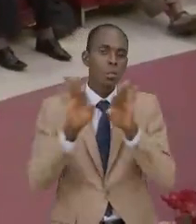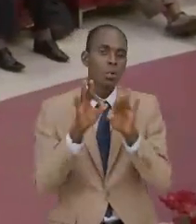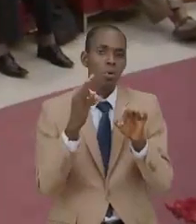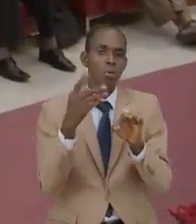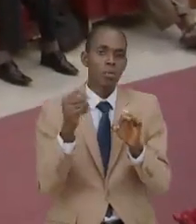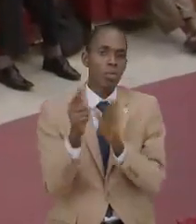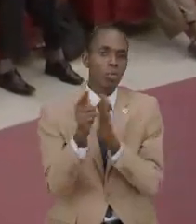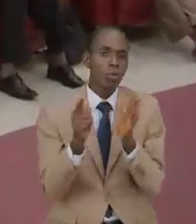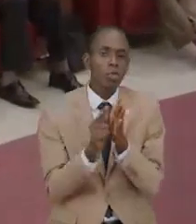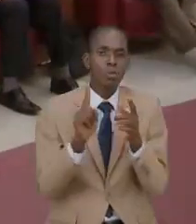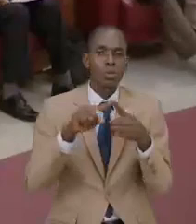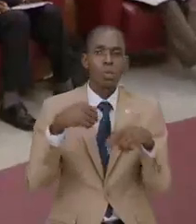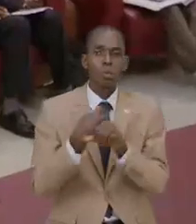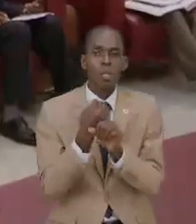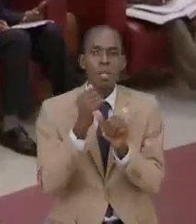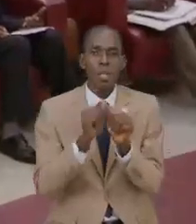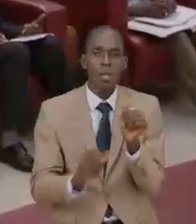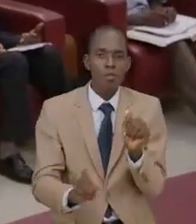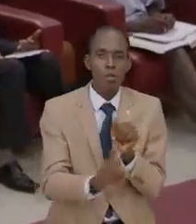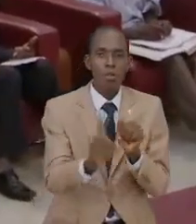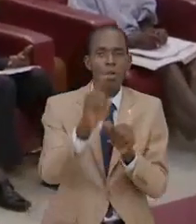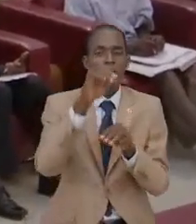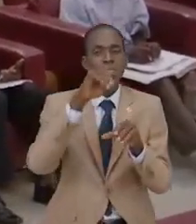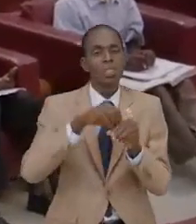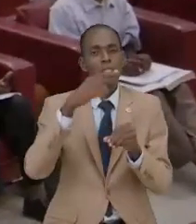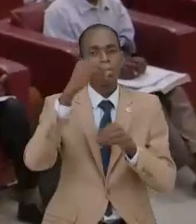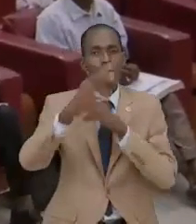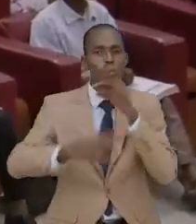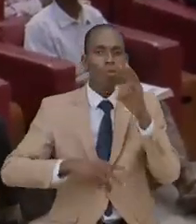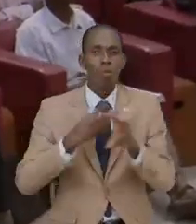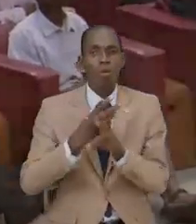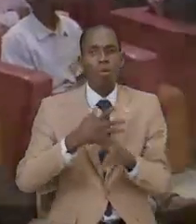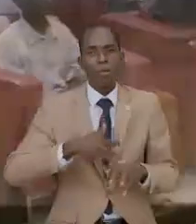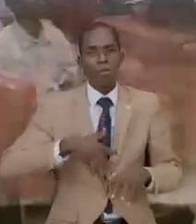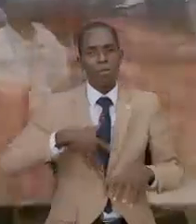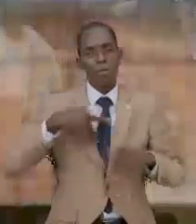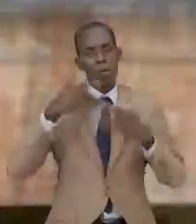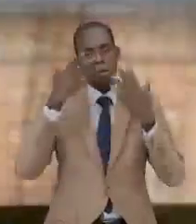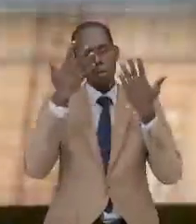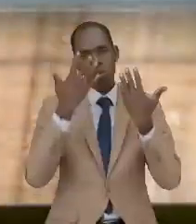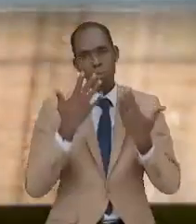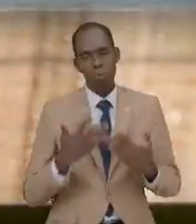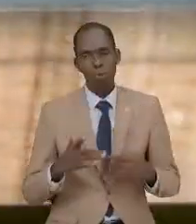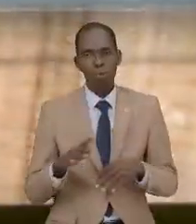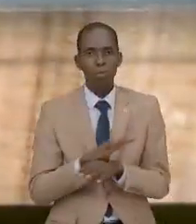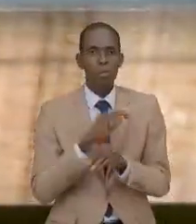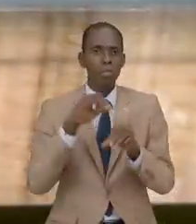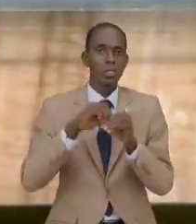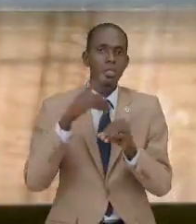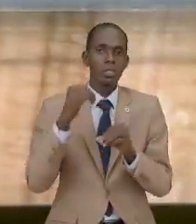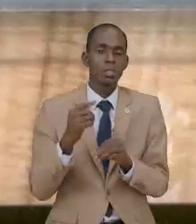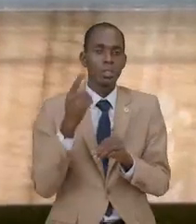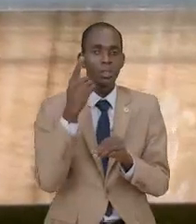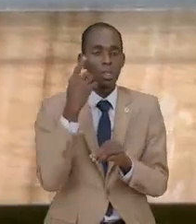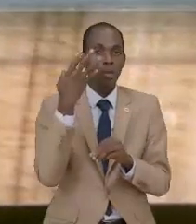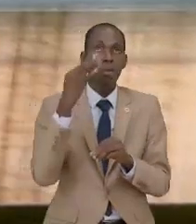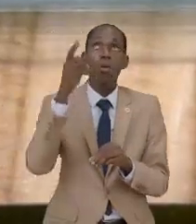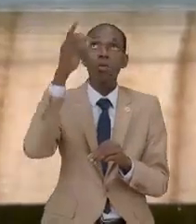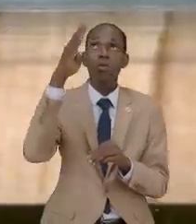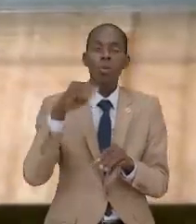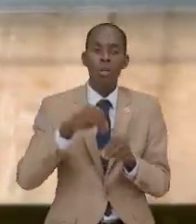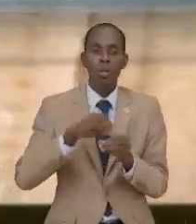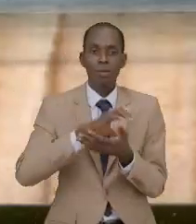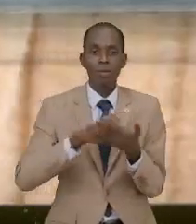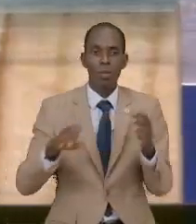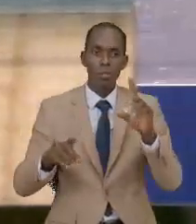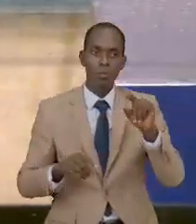make everyone in the world guilty in the sight of God. Verse 20. In verse